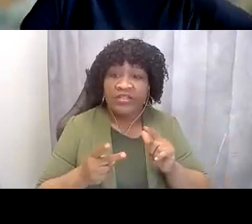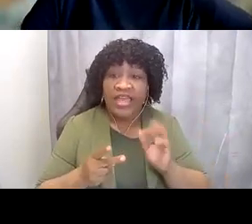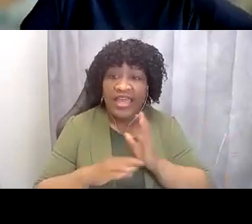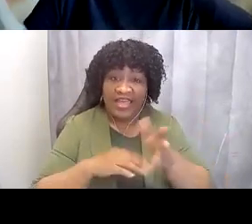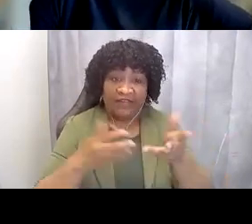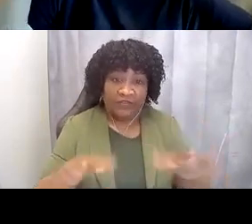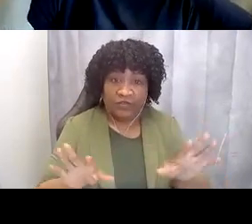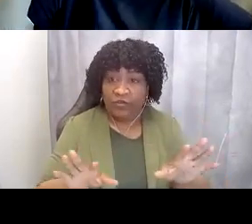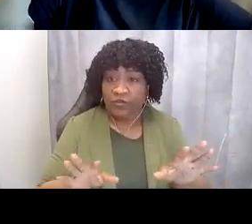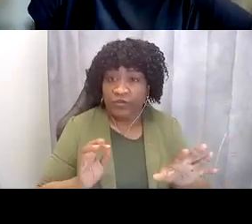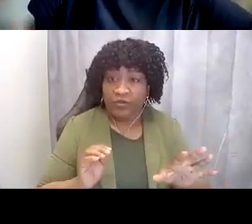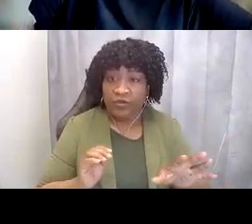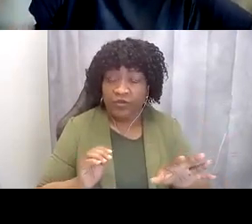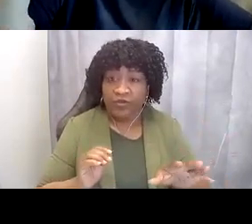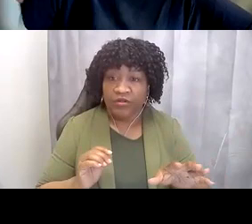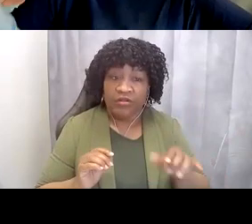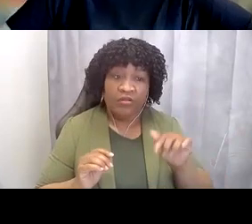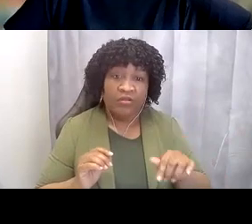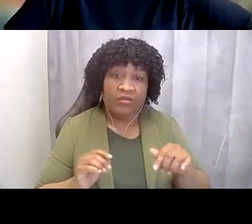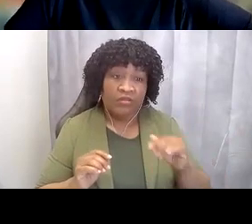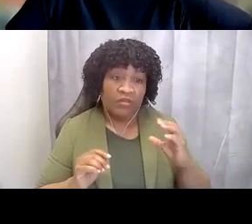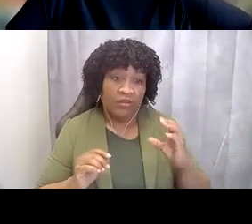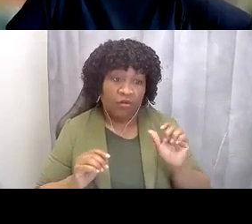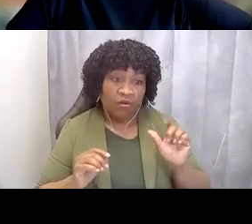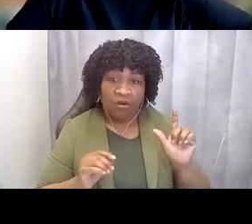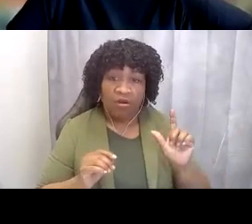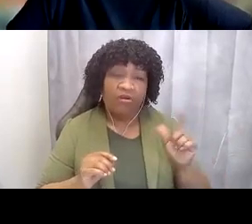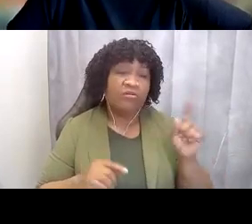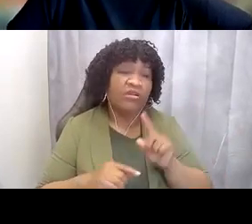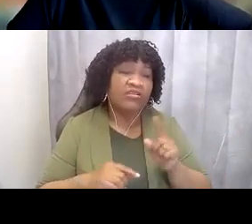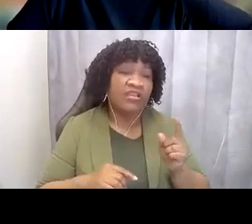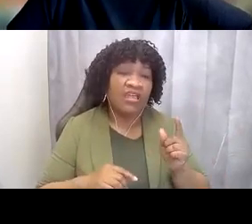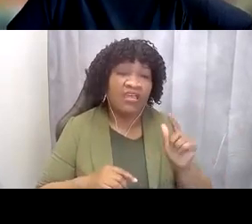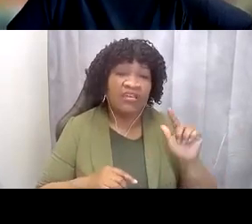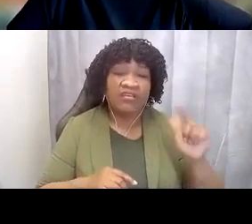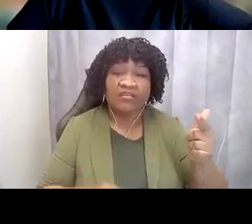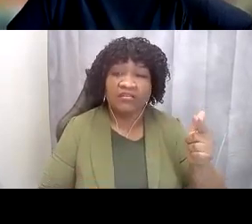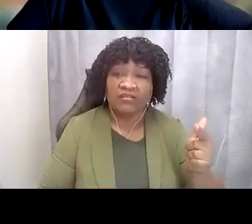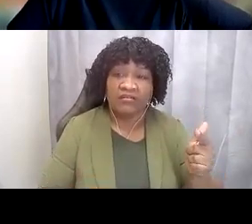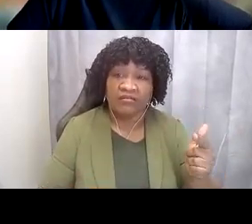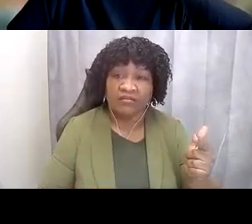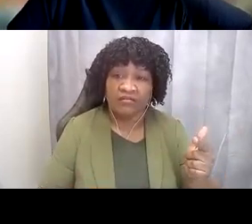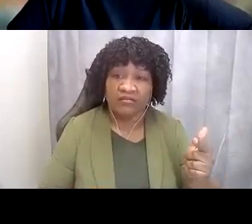after the calls, usually within a day or Suite à so. l'appel, dans un jour ou deux.